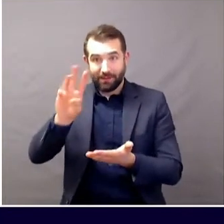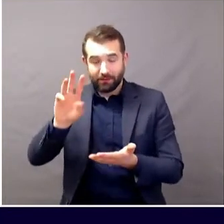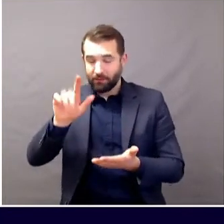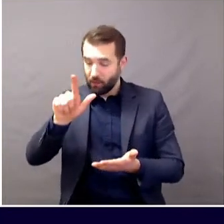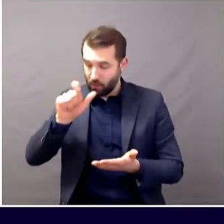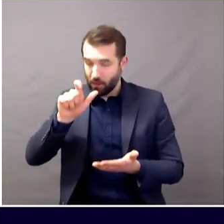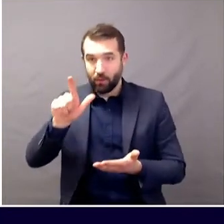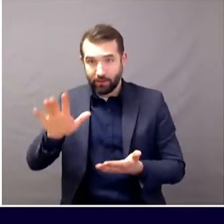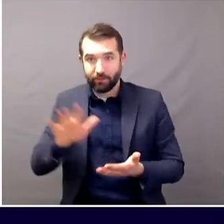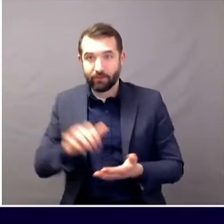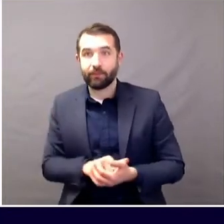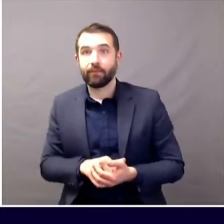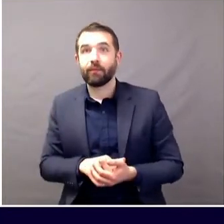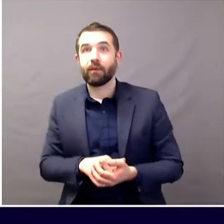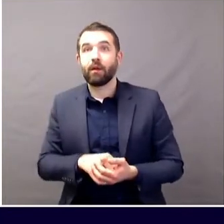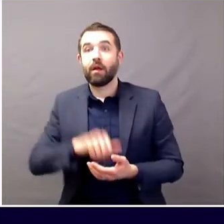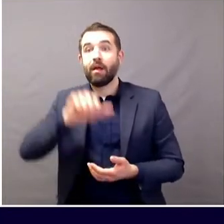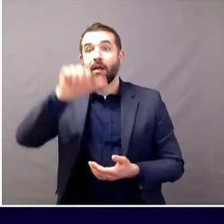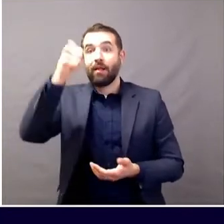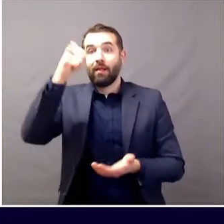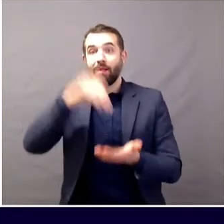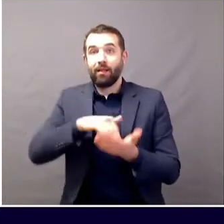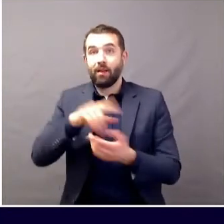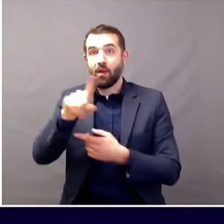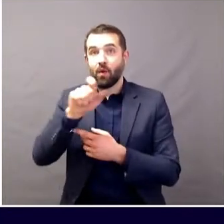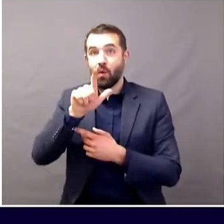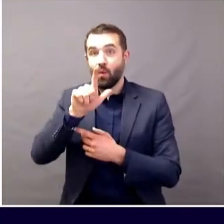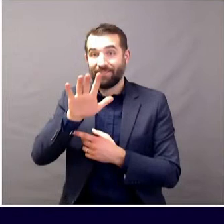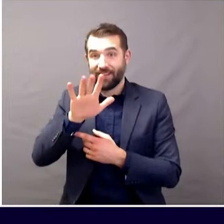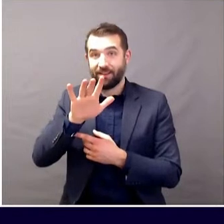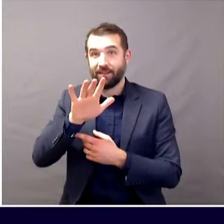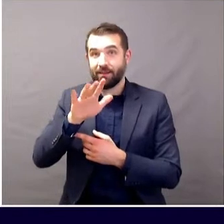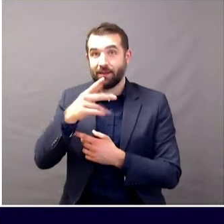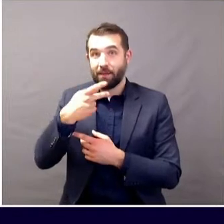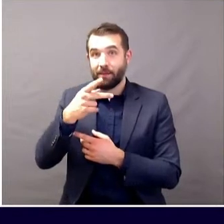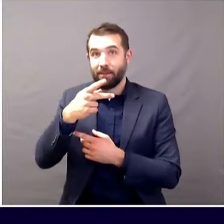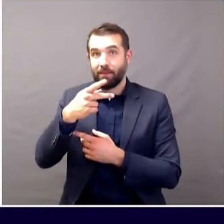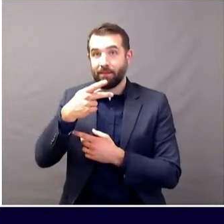10,725 Pfizer doses and 8,400 Moderna doses.